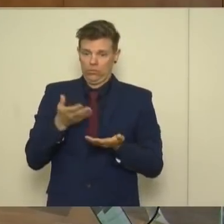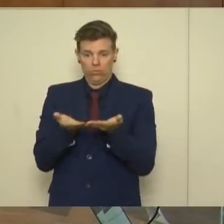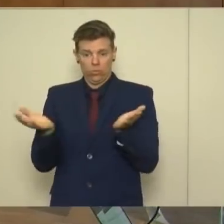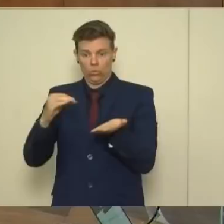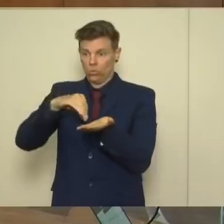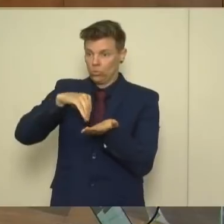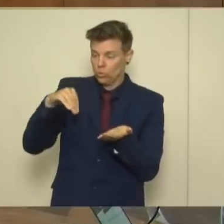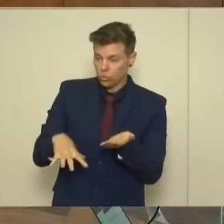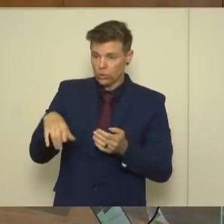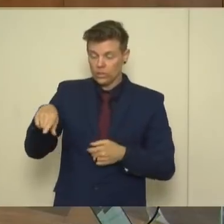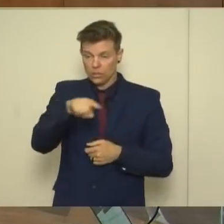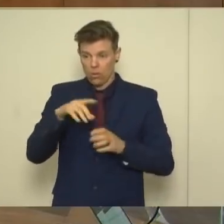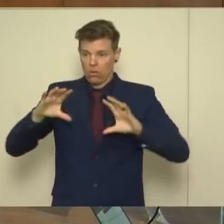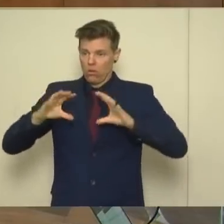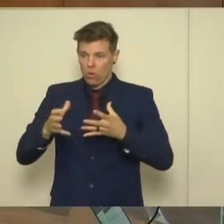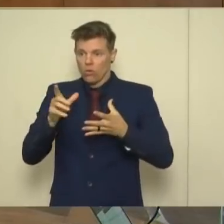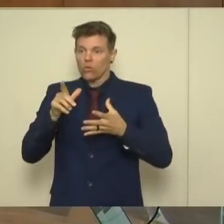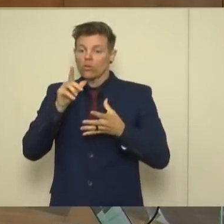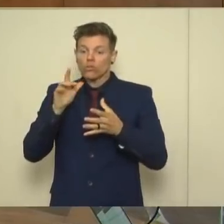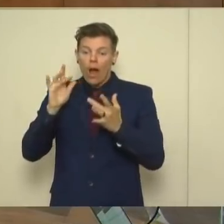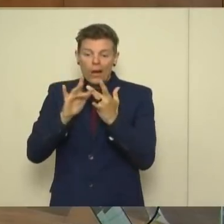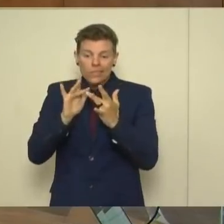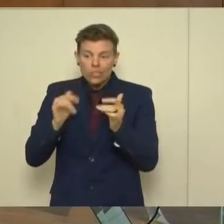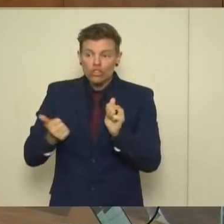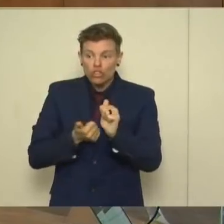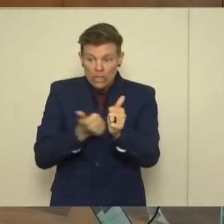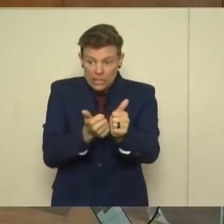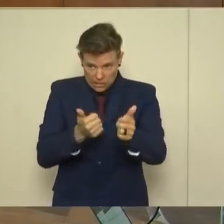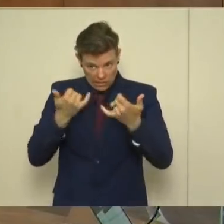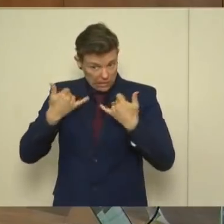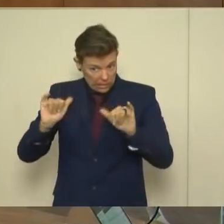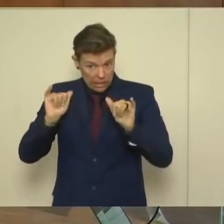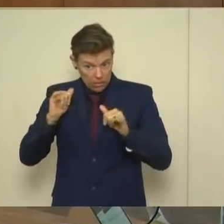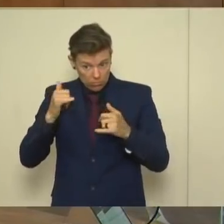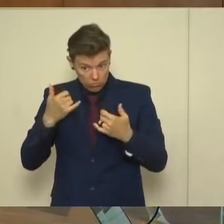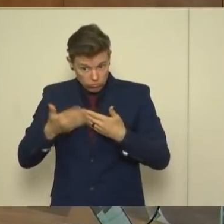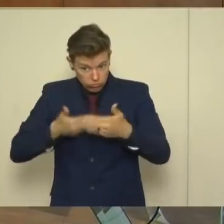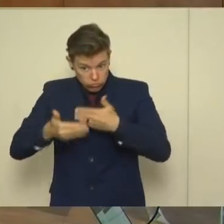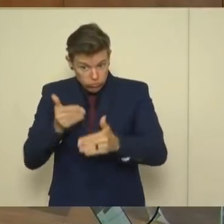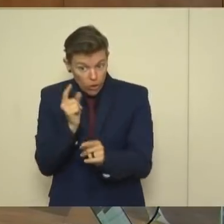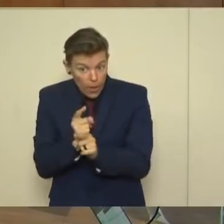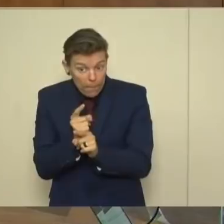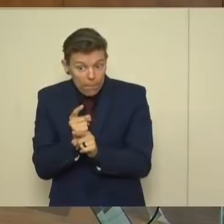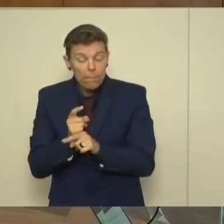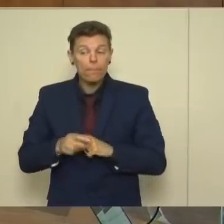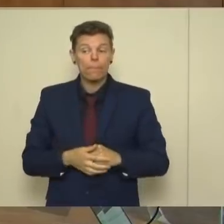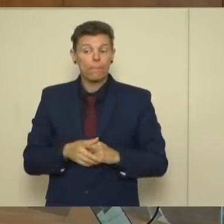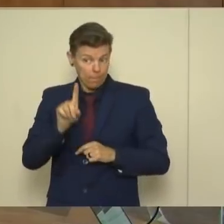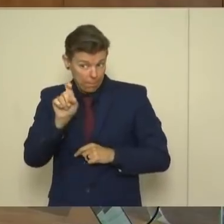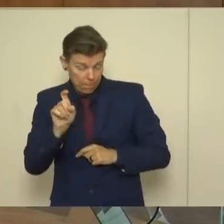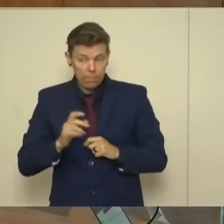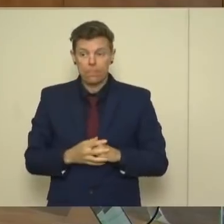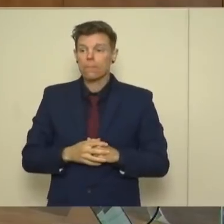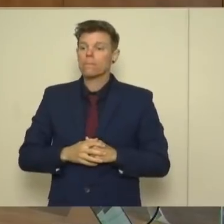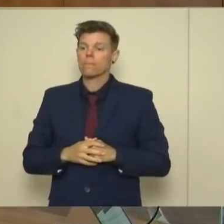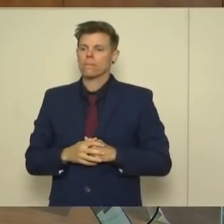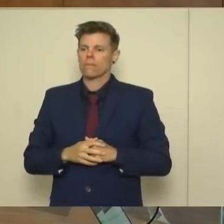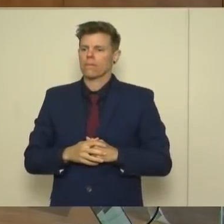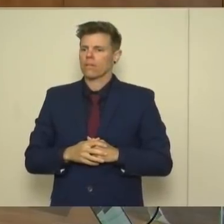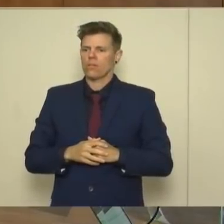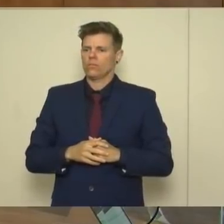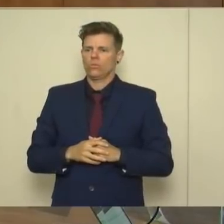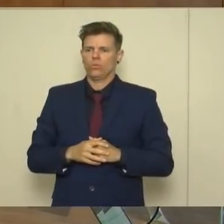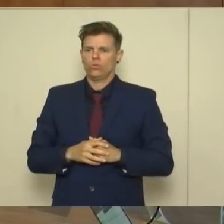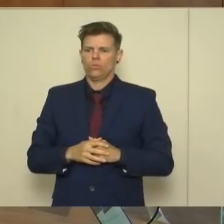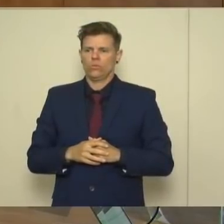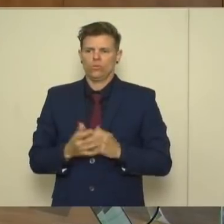does around positive cases, that still happens, right? Even if they don't go on to our numbers. And so what would you say to residents